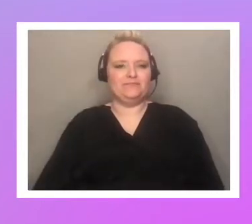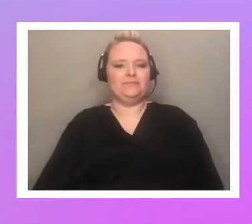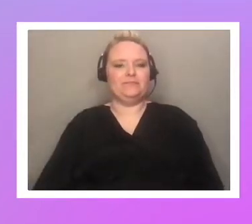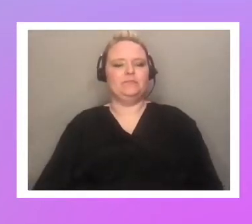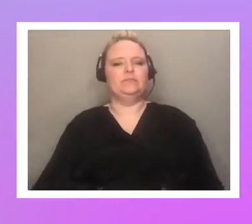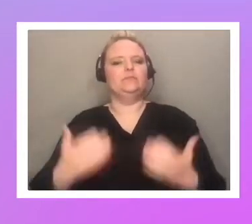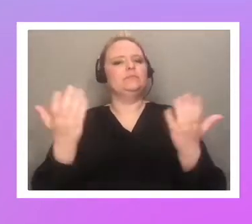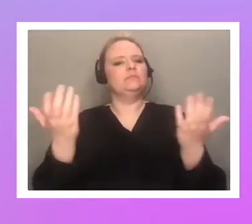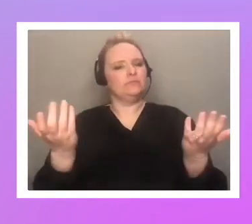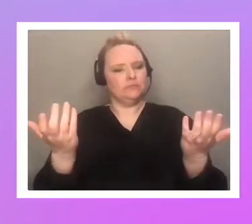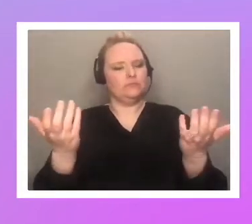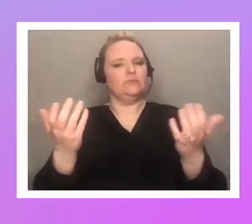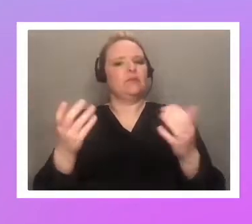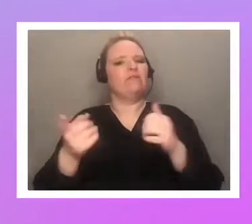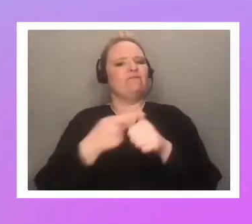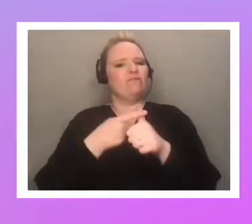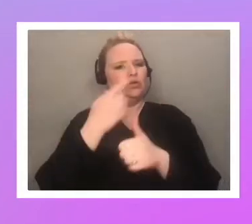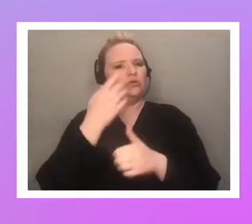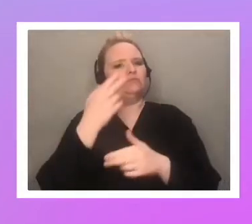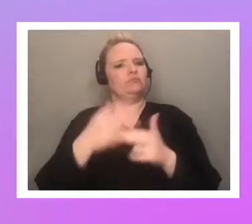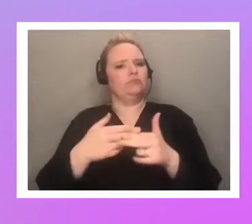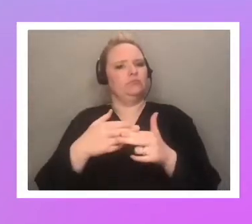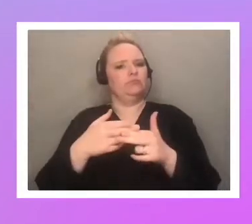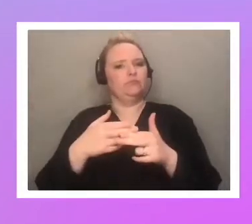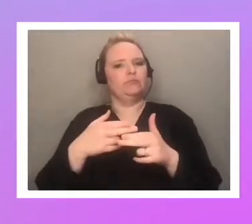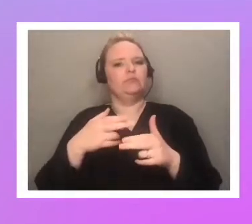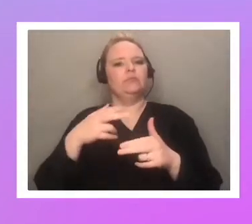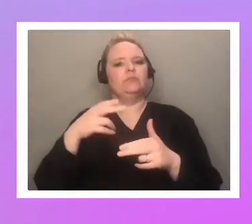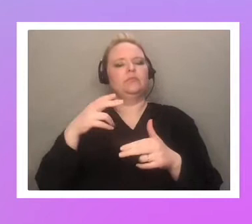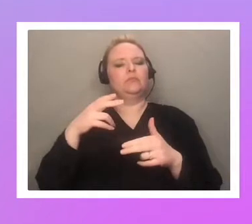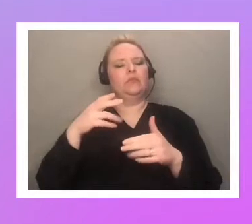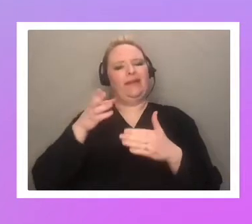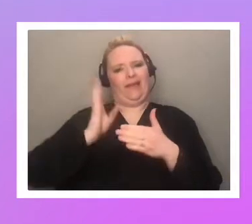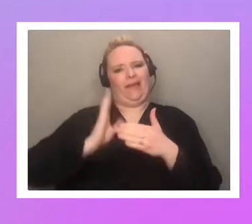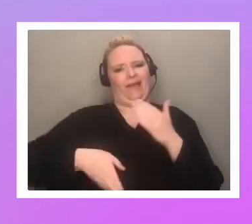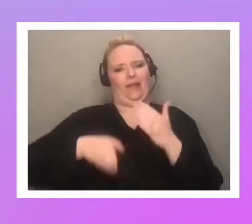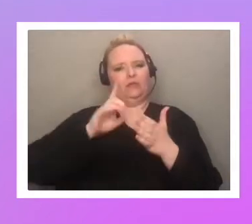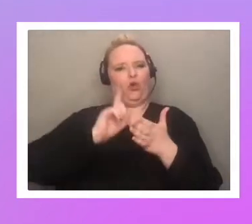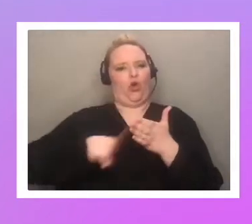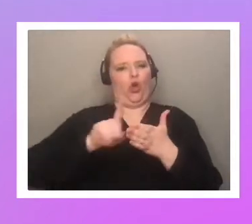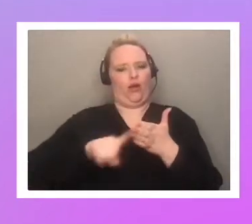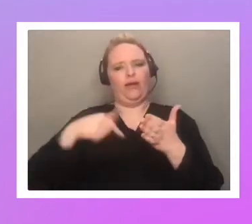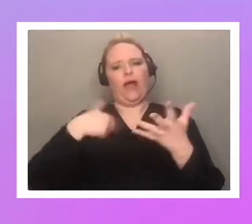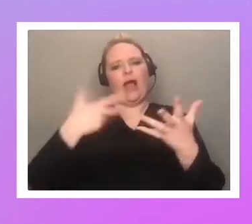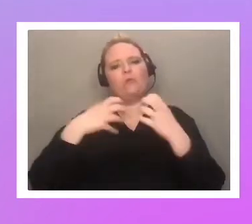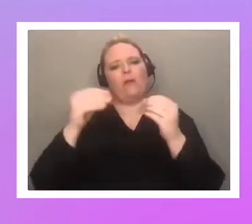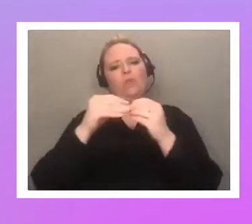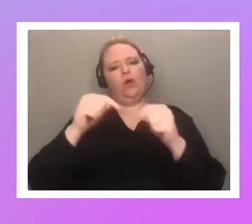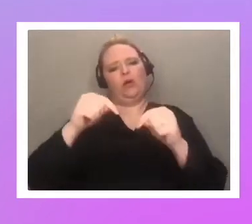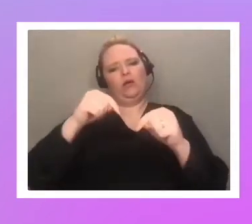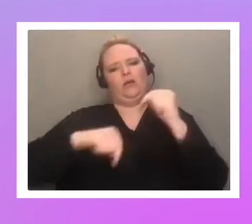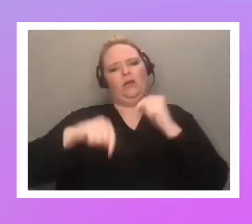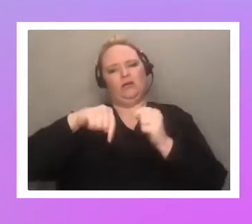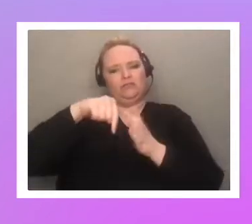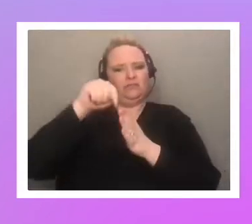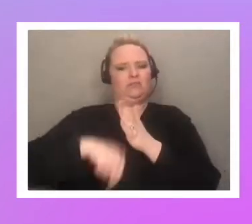So though this first part is called End of the Audit, I wanted to go a little bit further into details